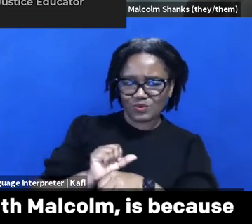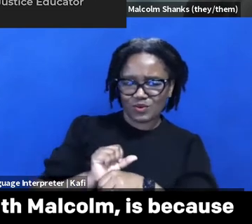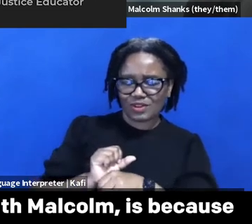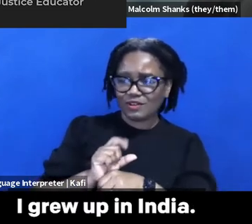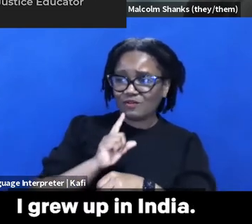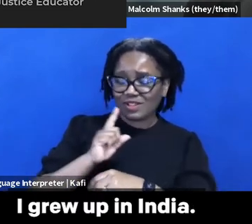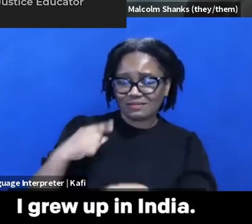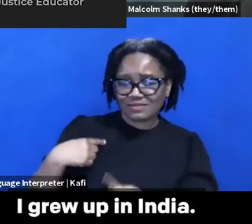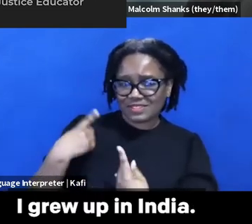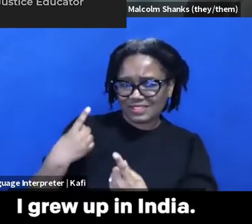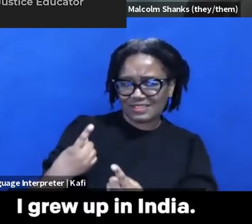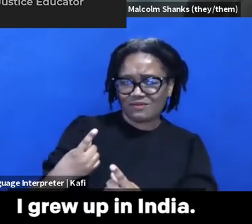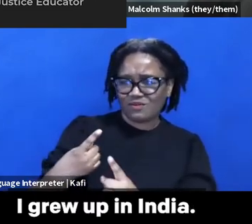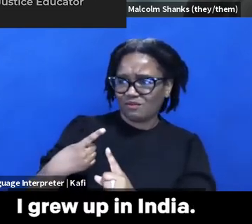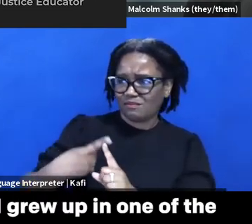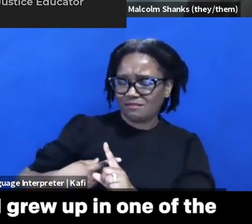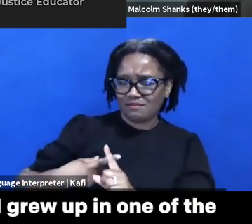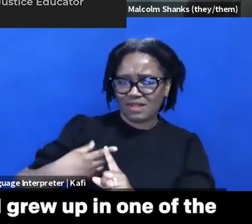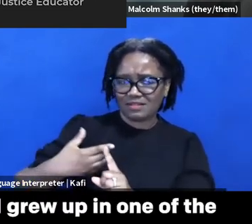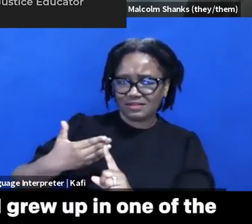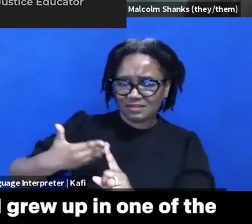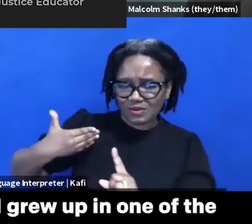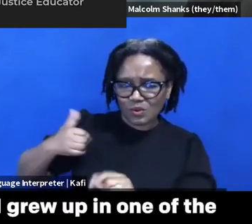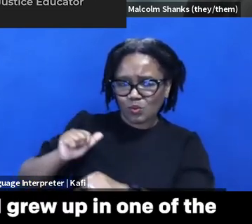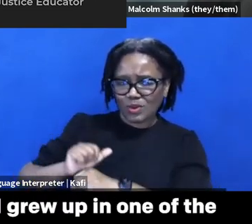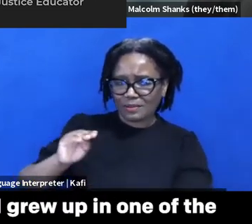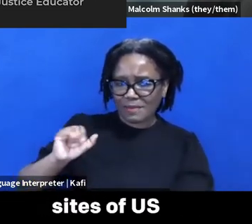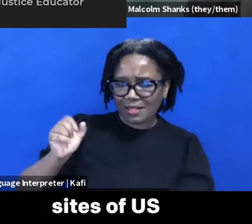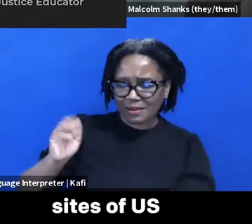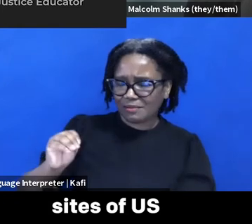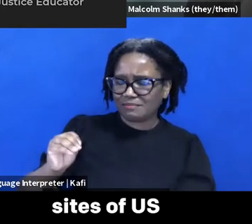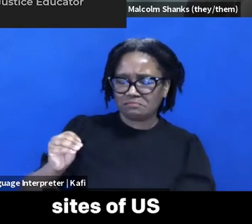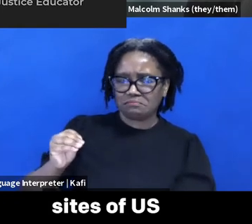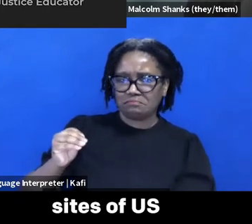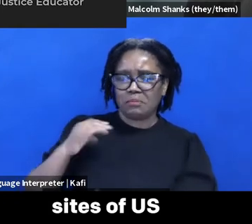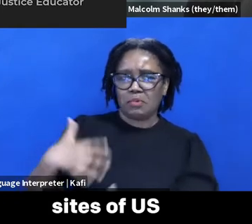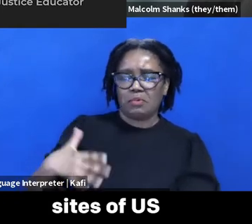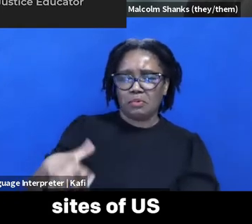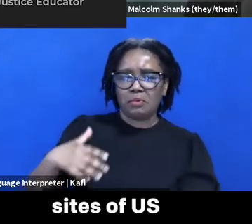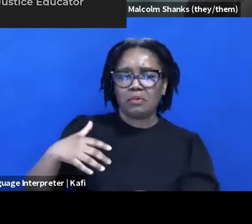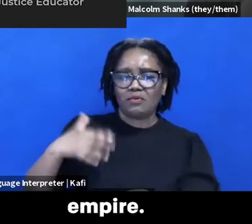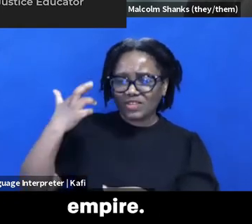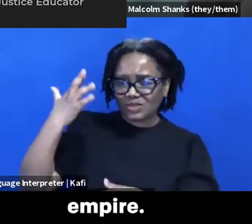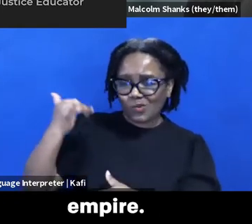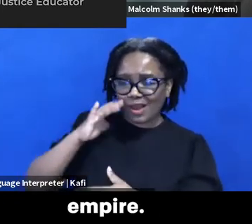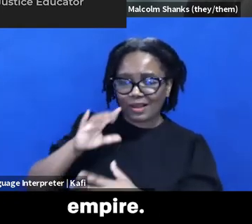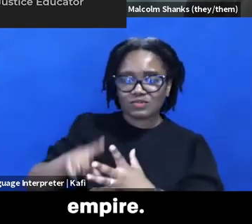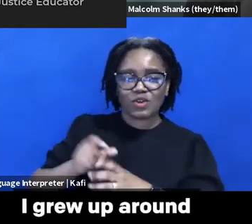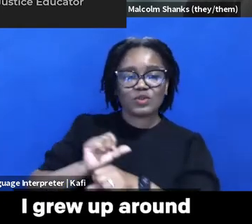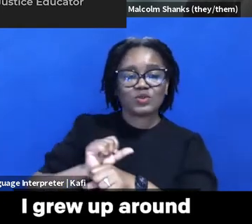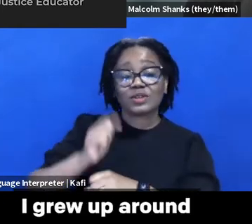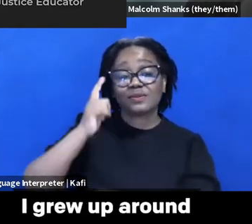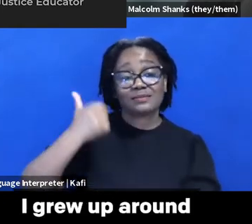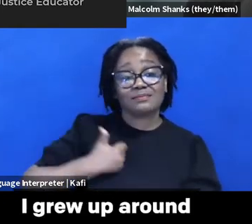with Malcolm is because I grew up in India. I grew up in one of the sites of